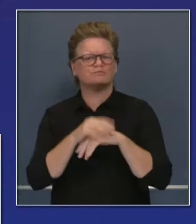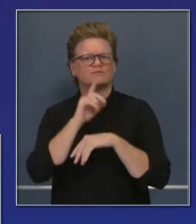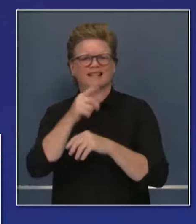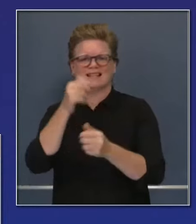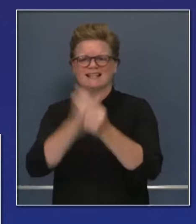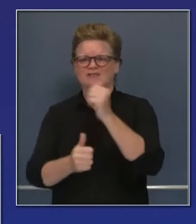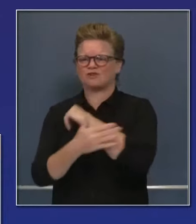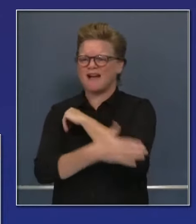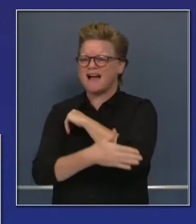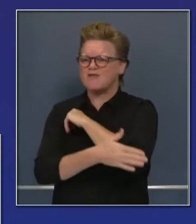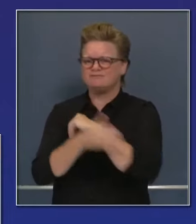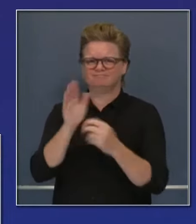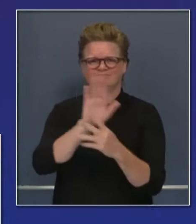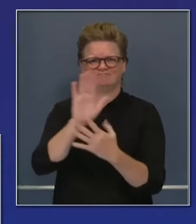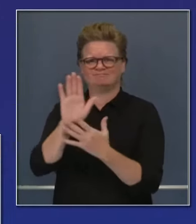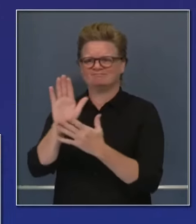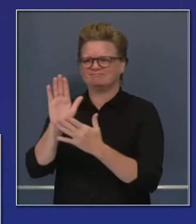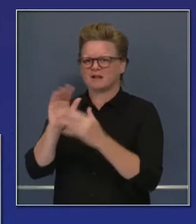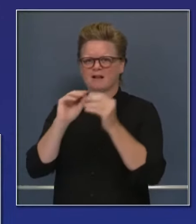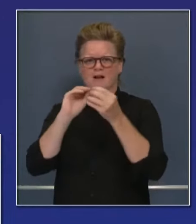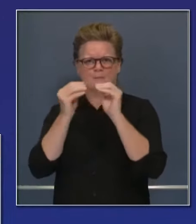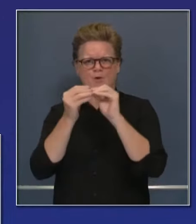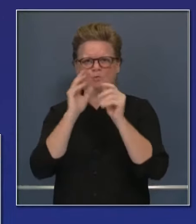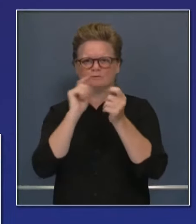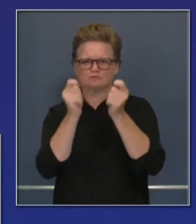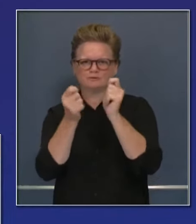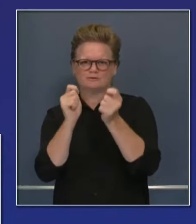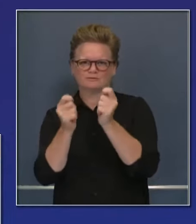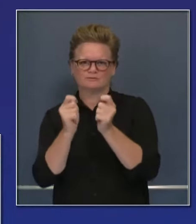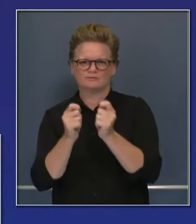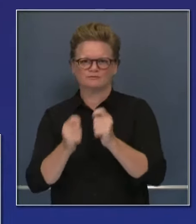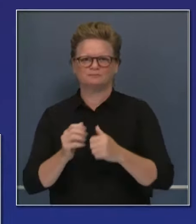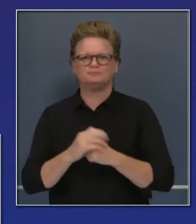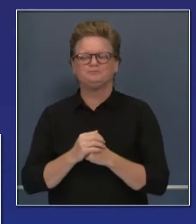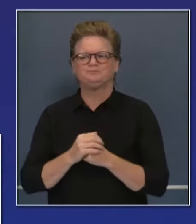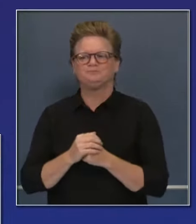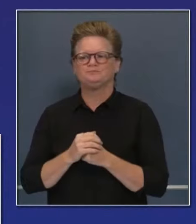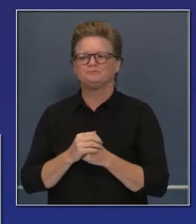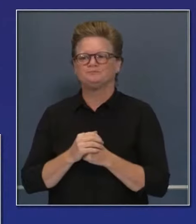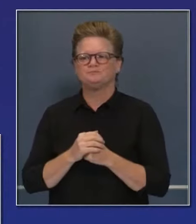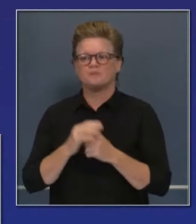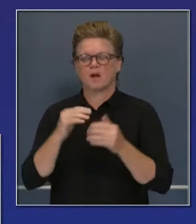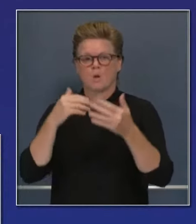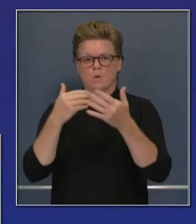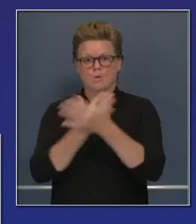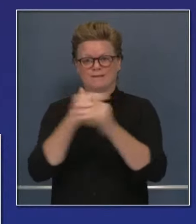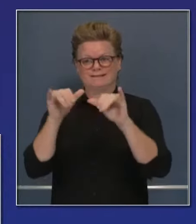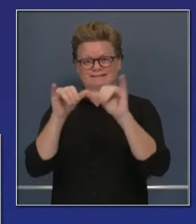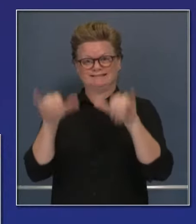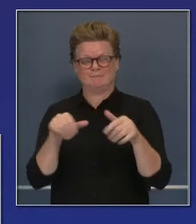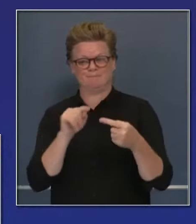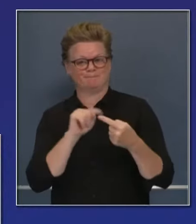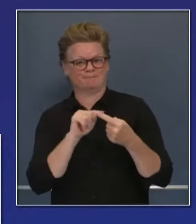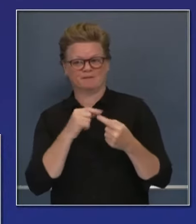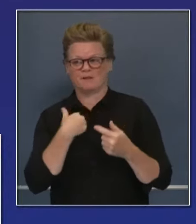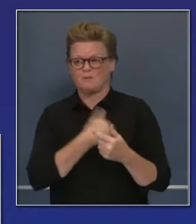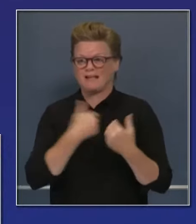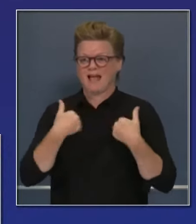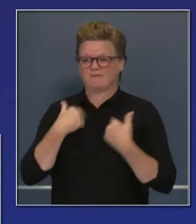next. So just to remind you, when we first came out with this tiering system, we had 38 counties in purple. That